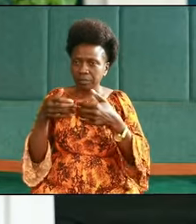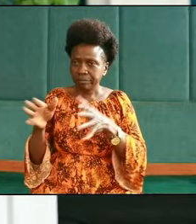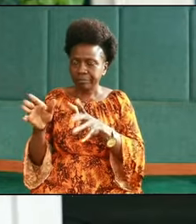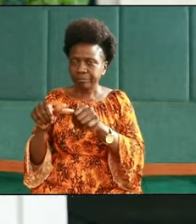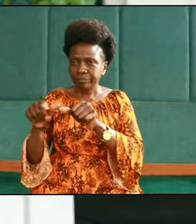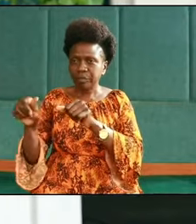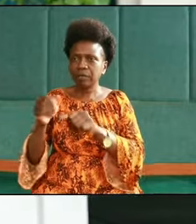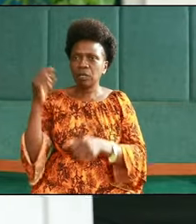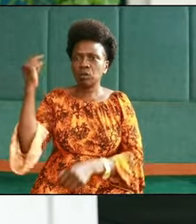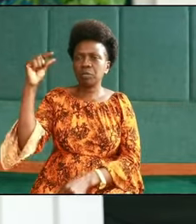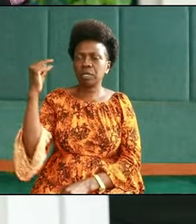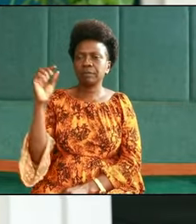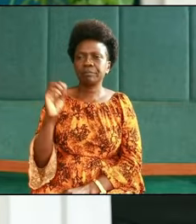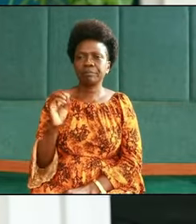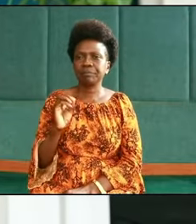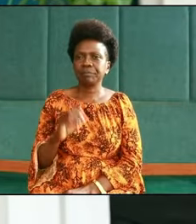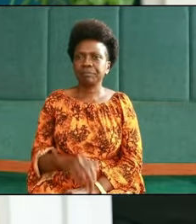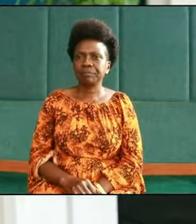gospel.